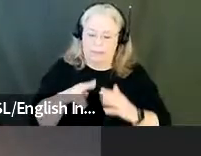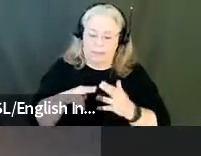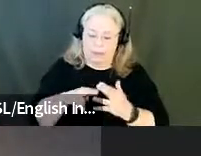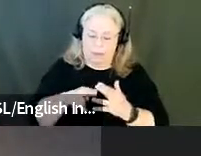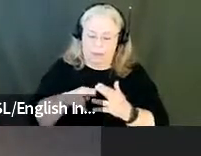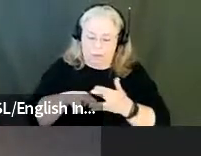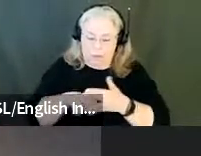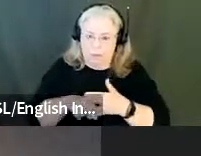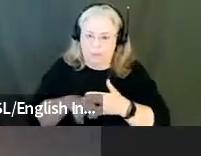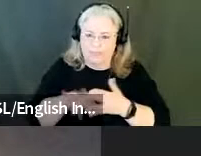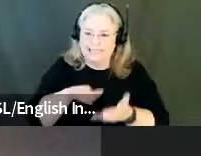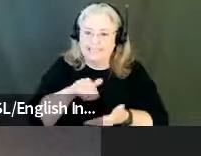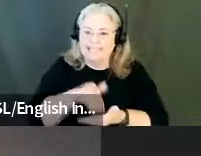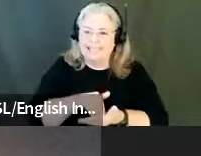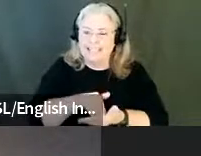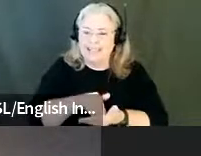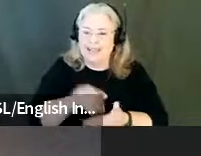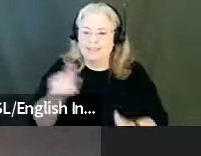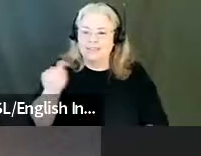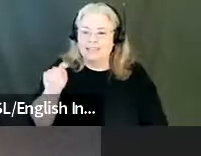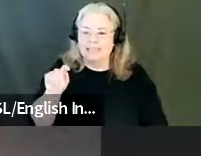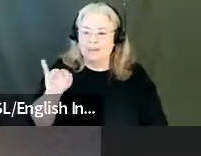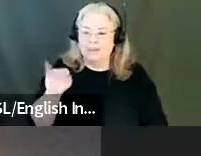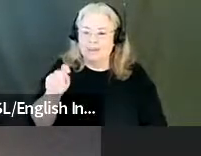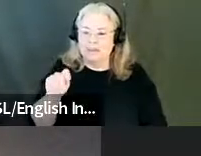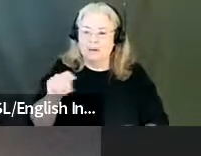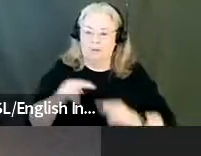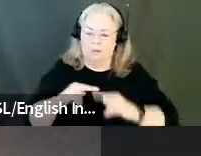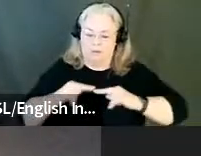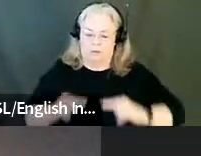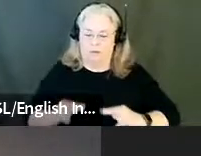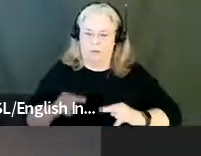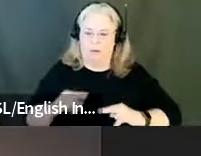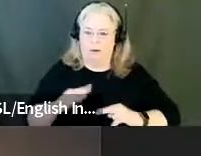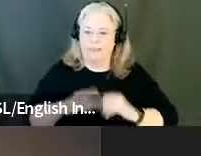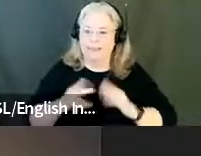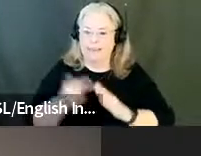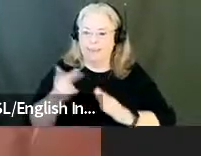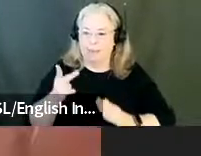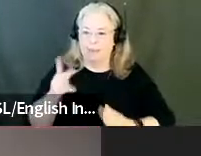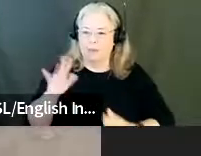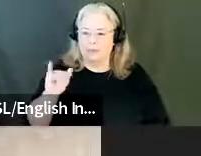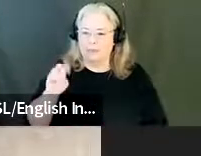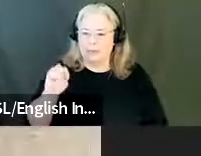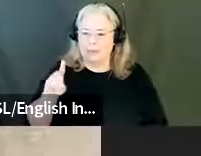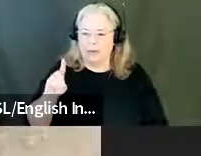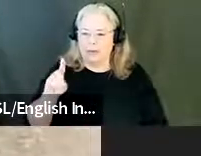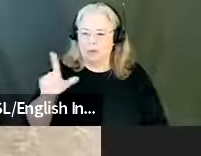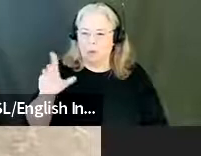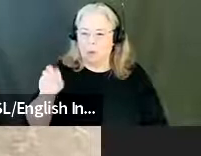of the T-joint so it attaches to the double-sided loop. On the inside.